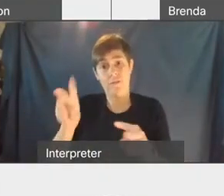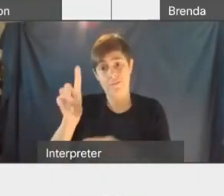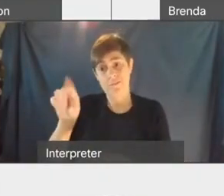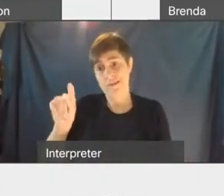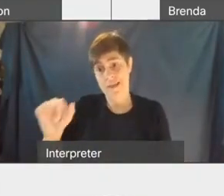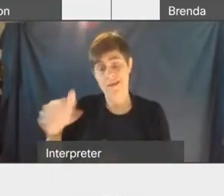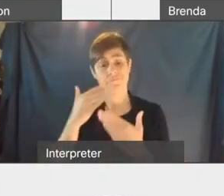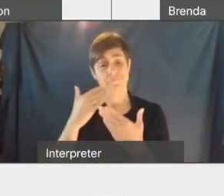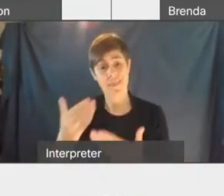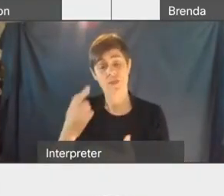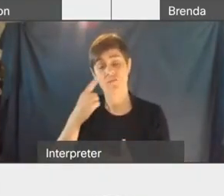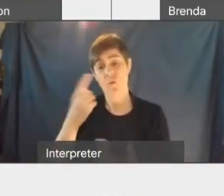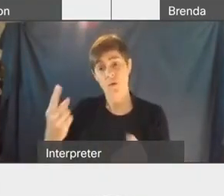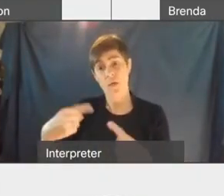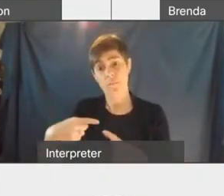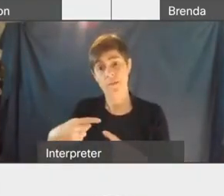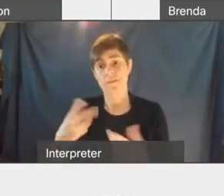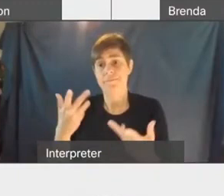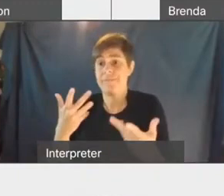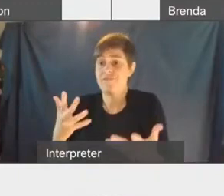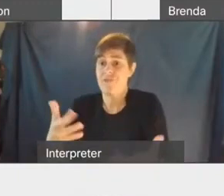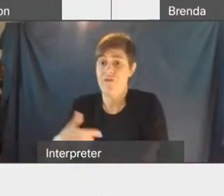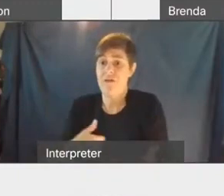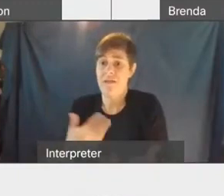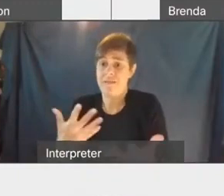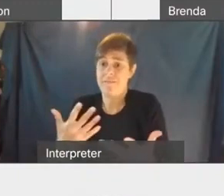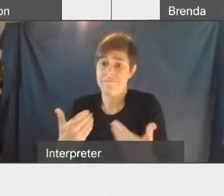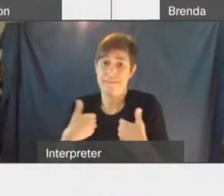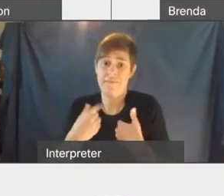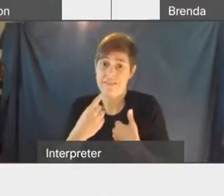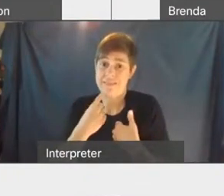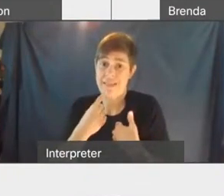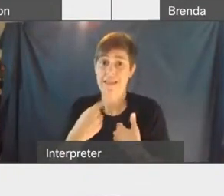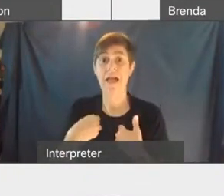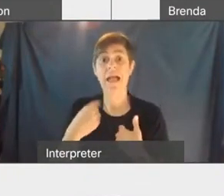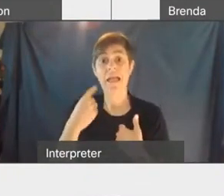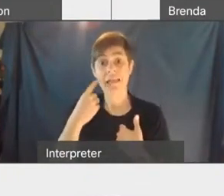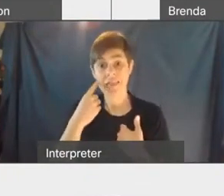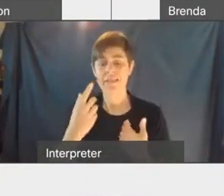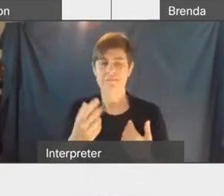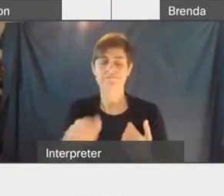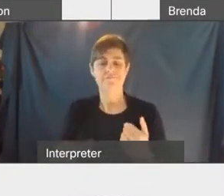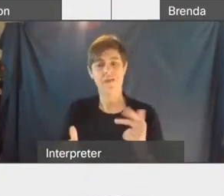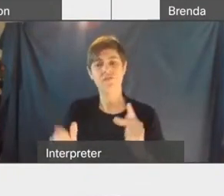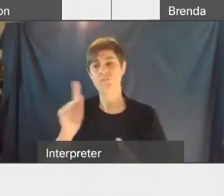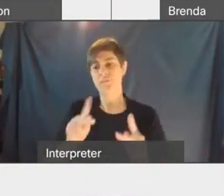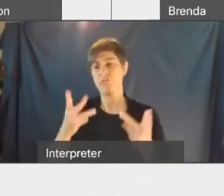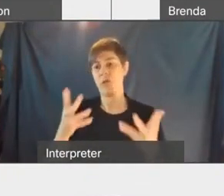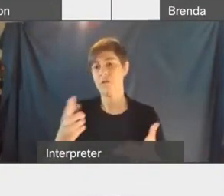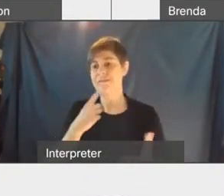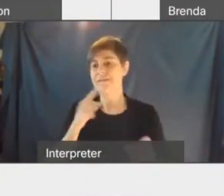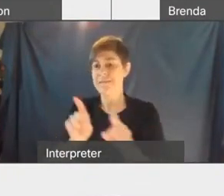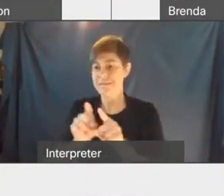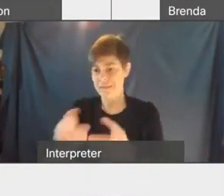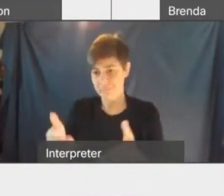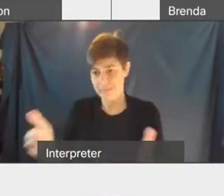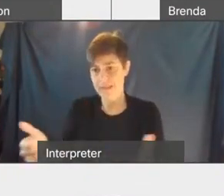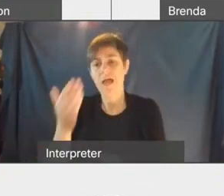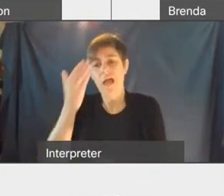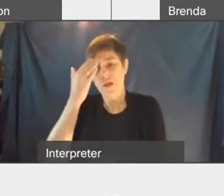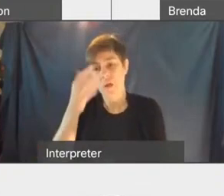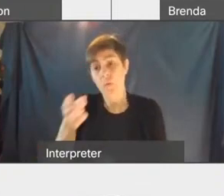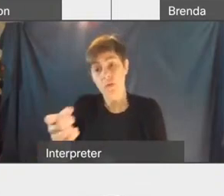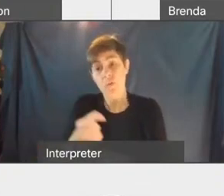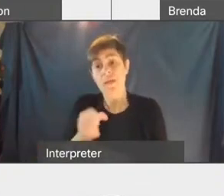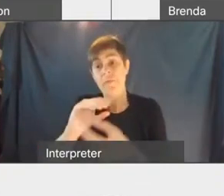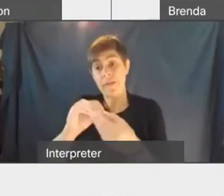Thank you very much for coming. That's really the only point I have to make, and I think it's been made by many. I know you will do your best with the numbers,